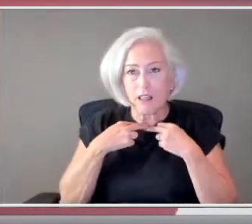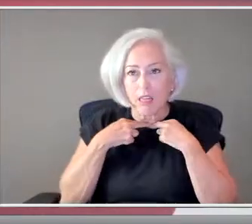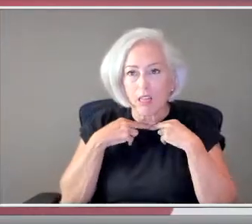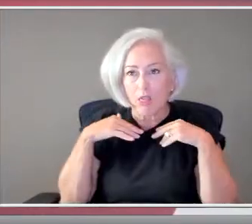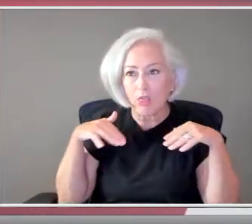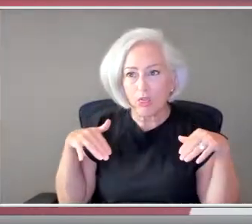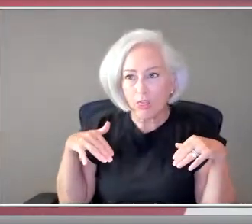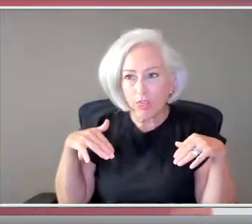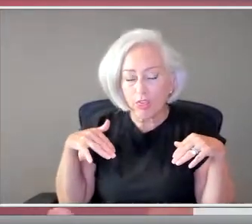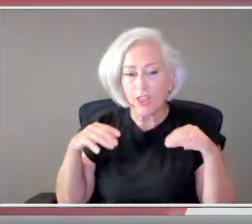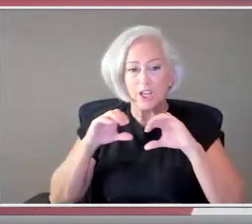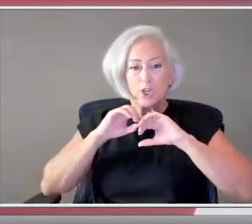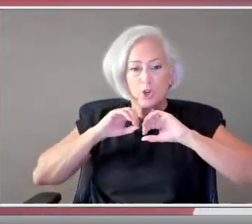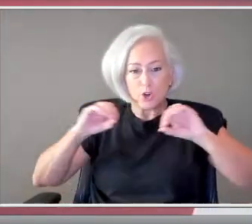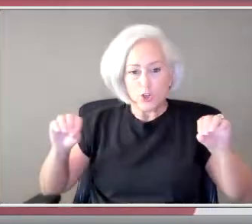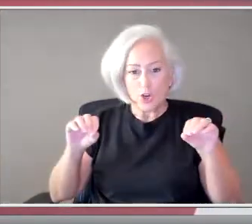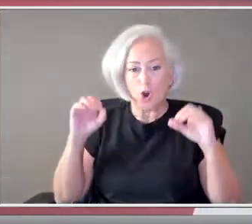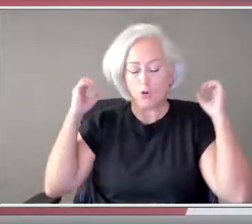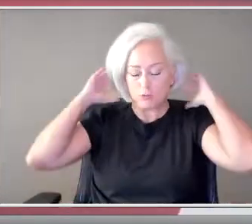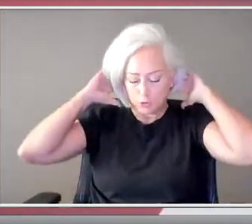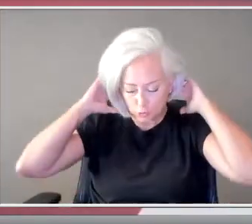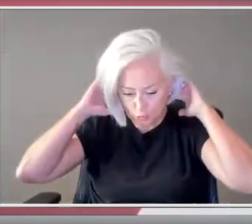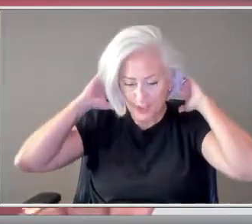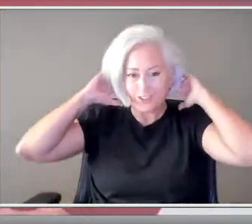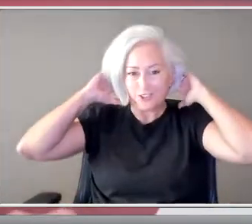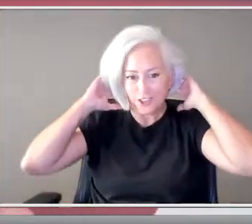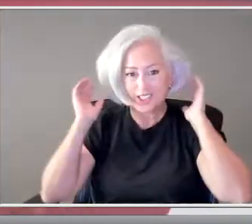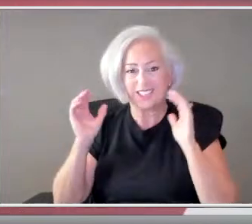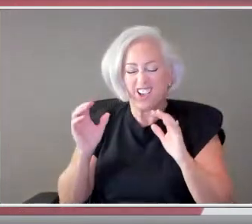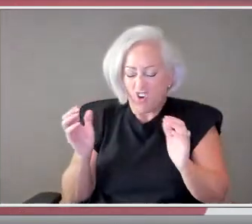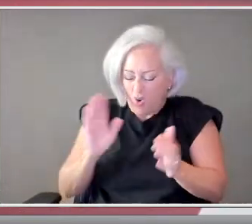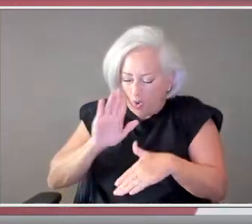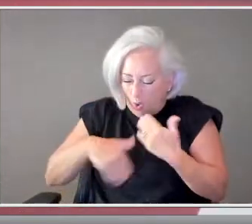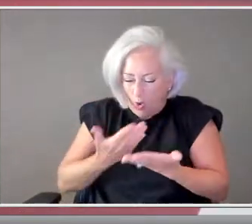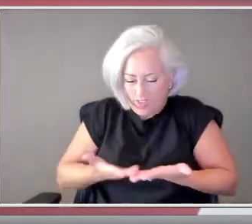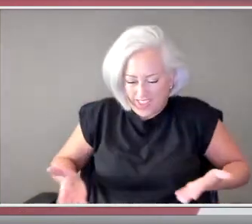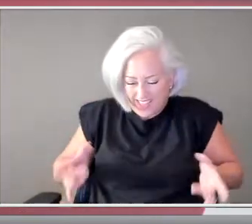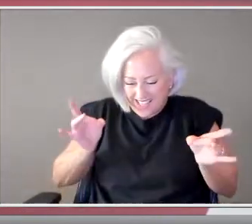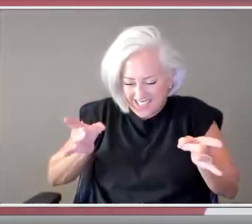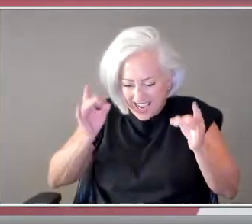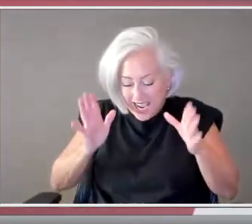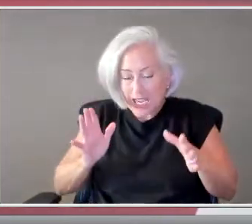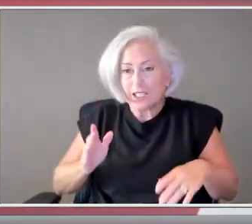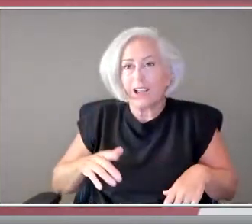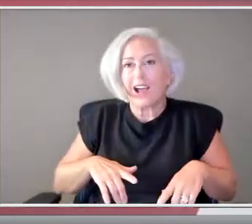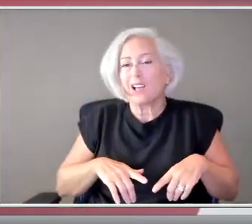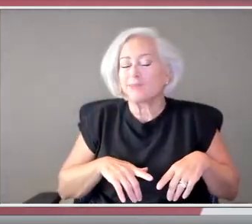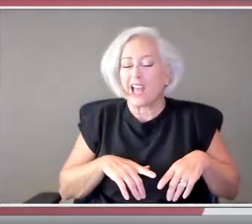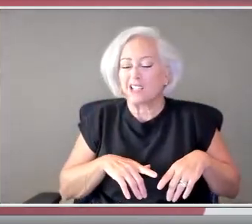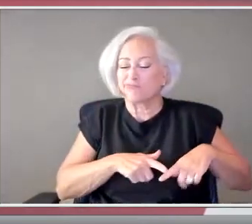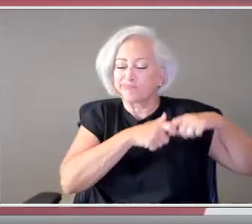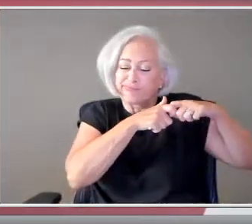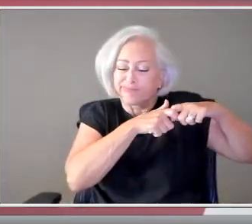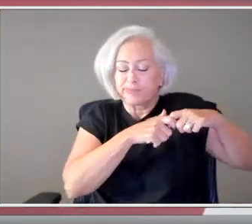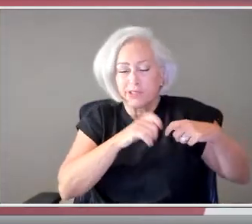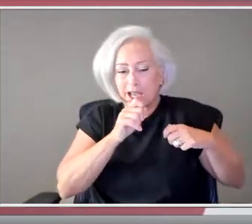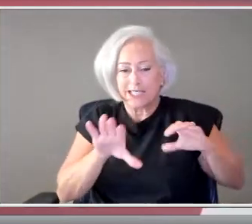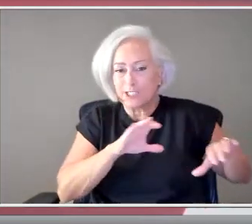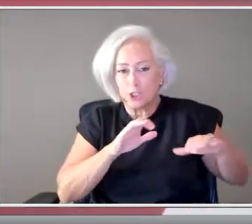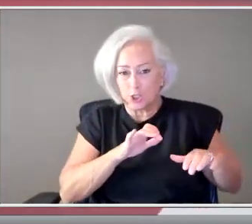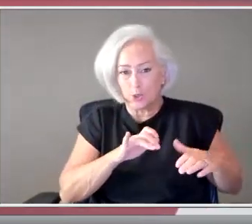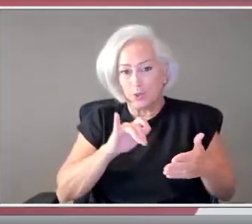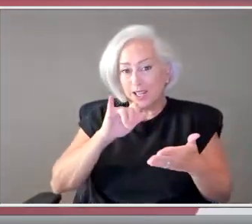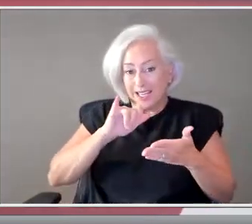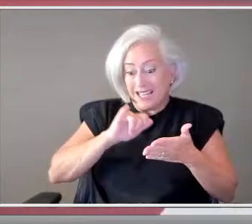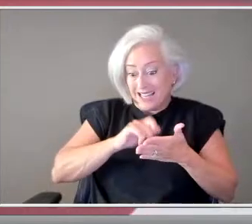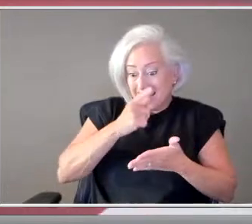or crunches. None of the stuff I hate did I do. So you cherry pick the easier stuff, you don't do as much, and that's what happens with unsupervised activity,